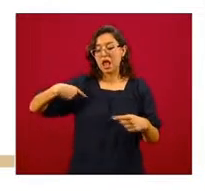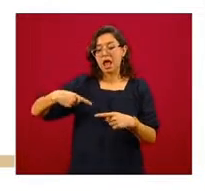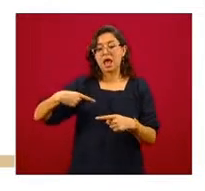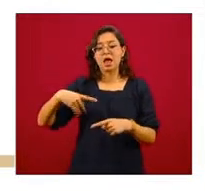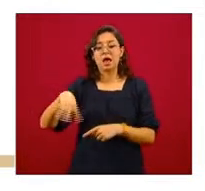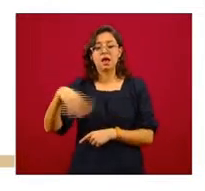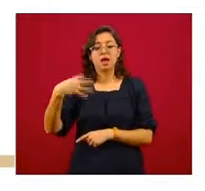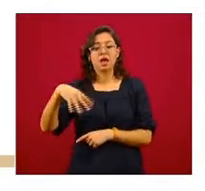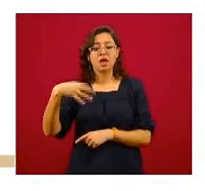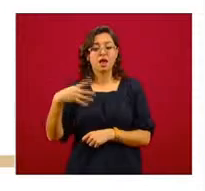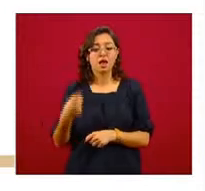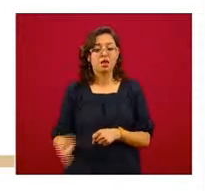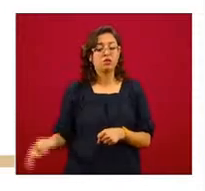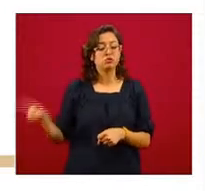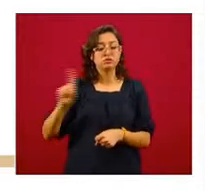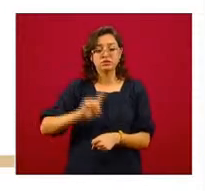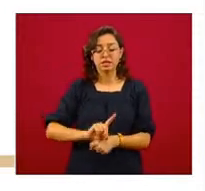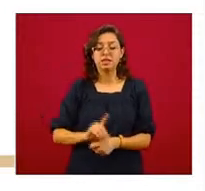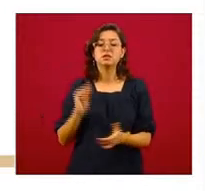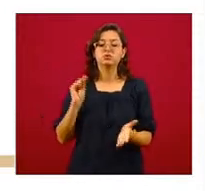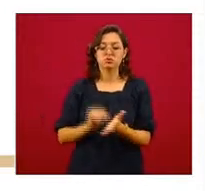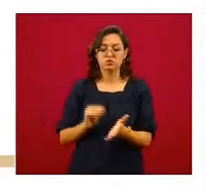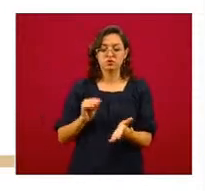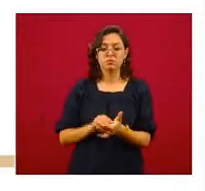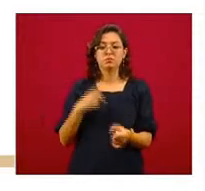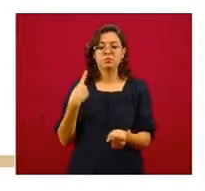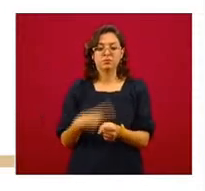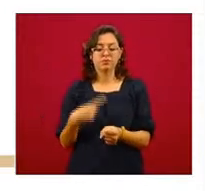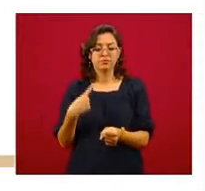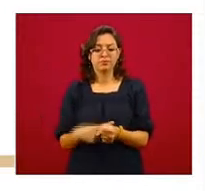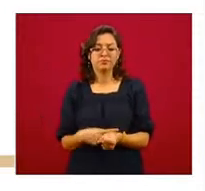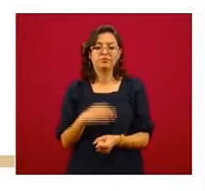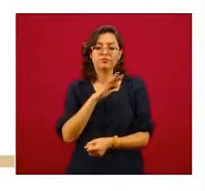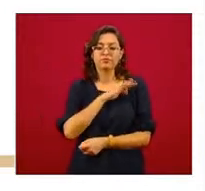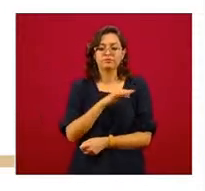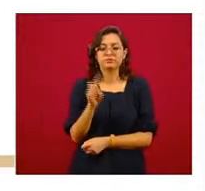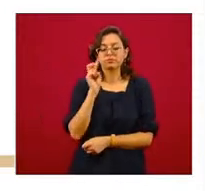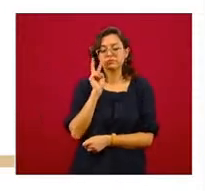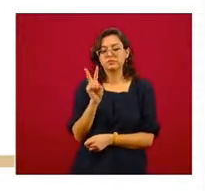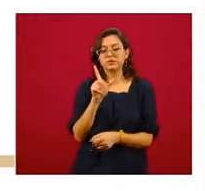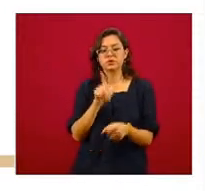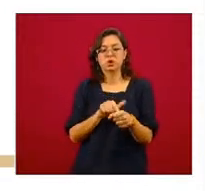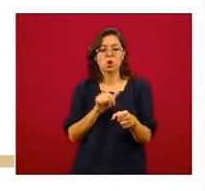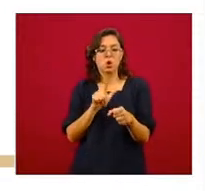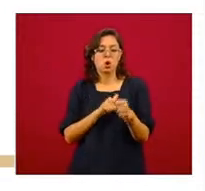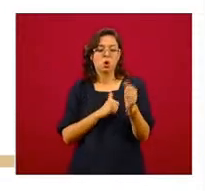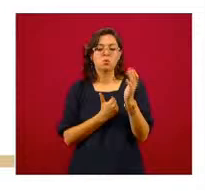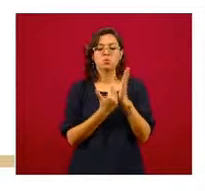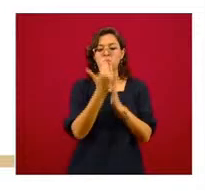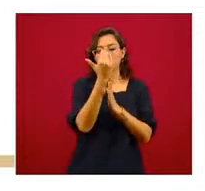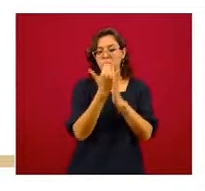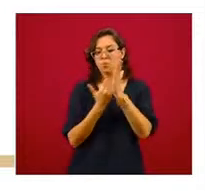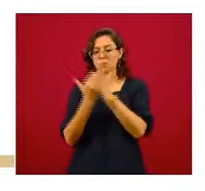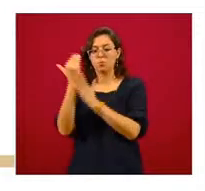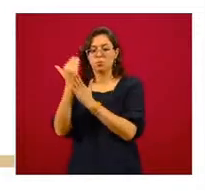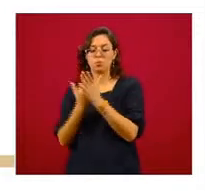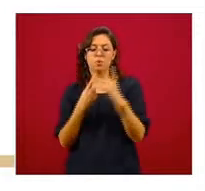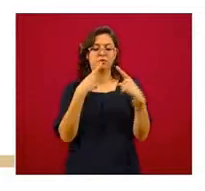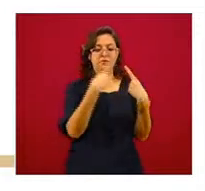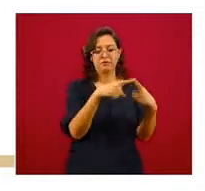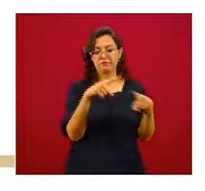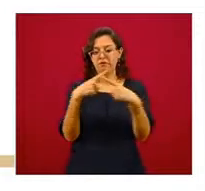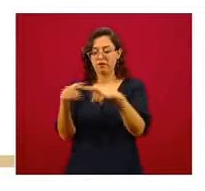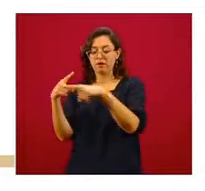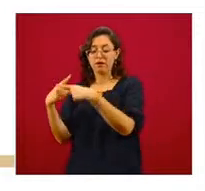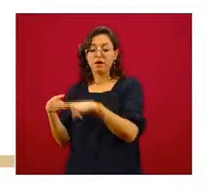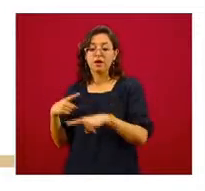cases in the past 2 weeks. These are the cases that account for an active